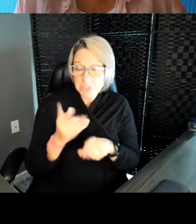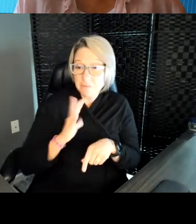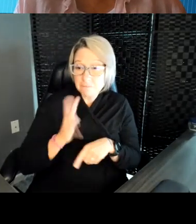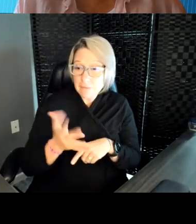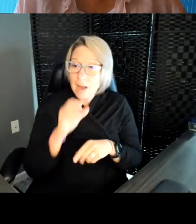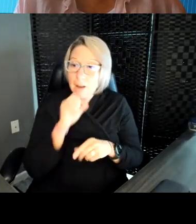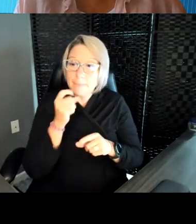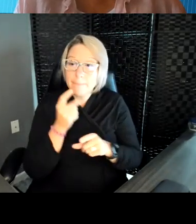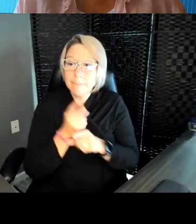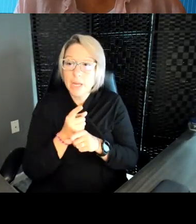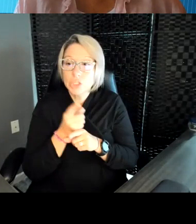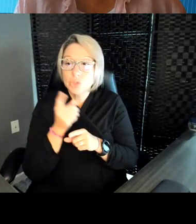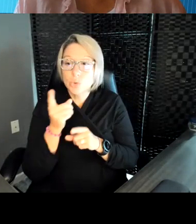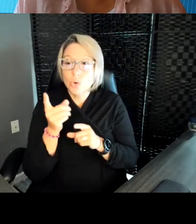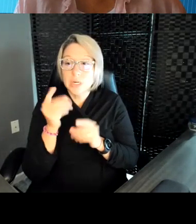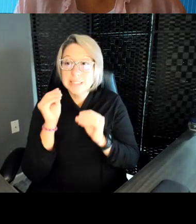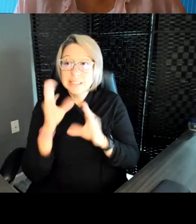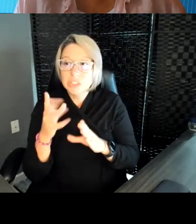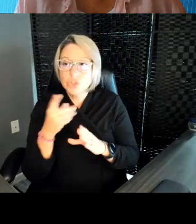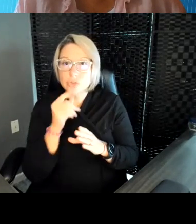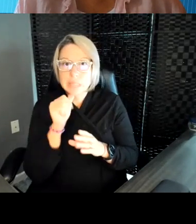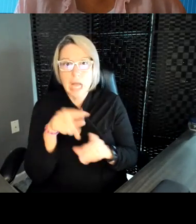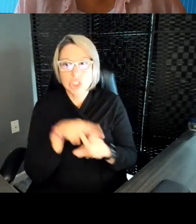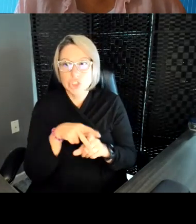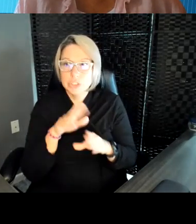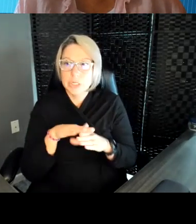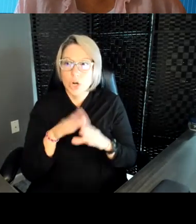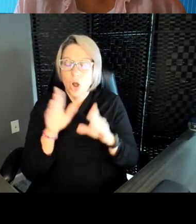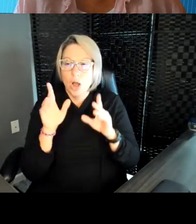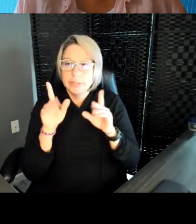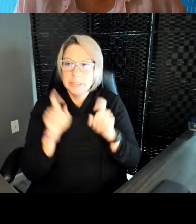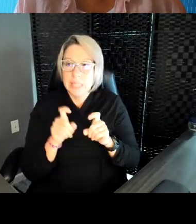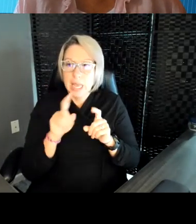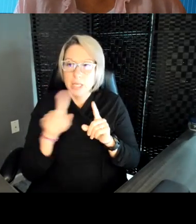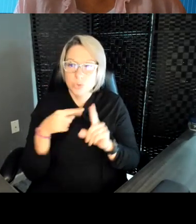on tests when he turns his head. Insert slap on my head emoji here.